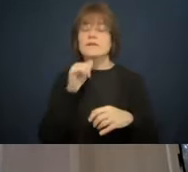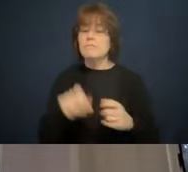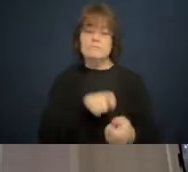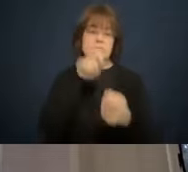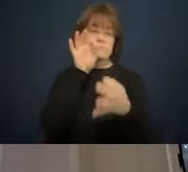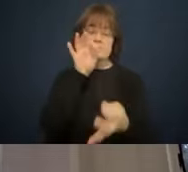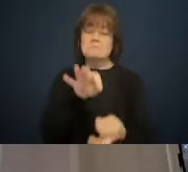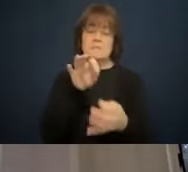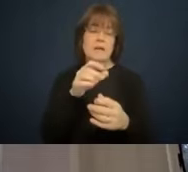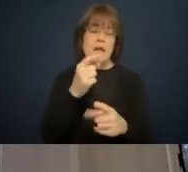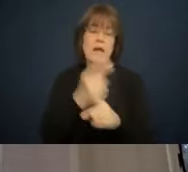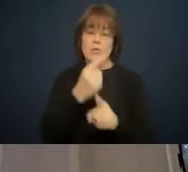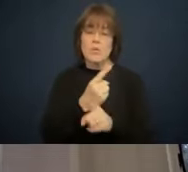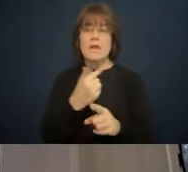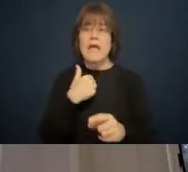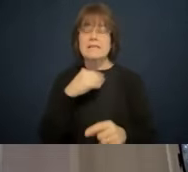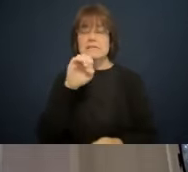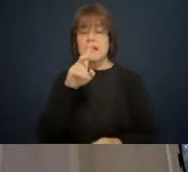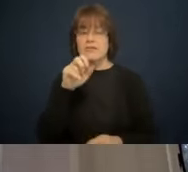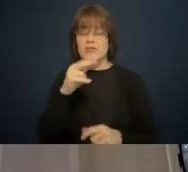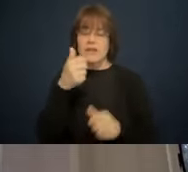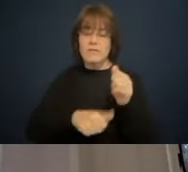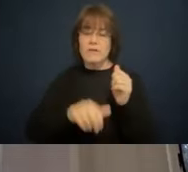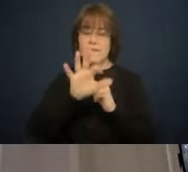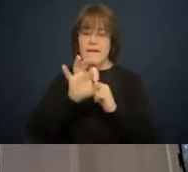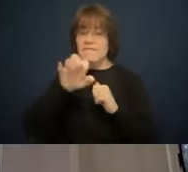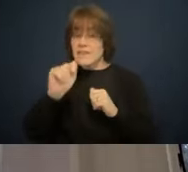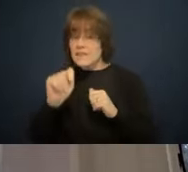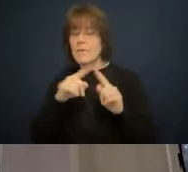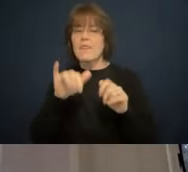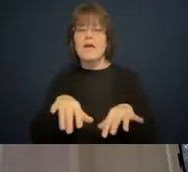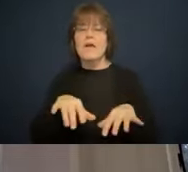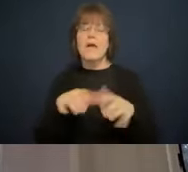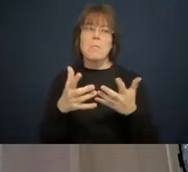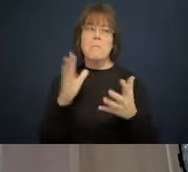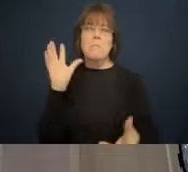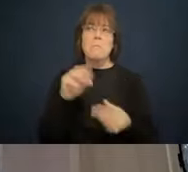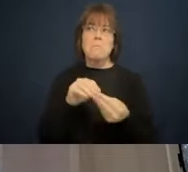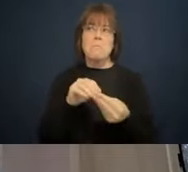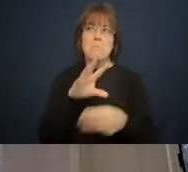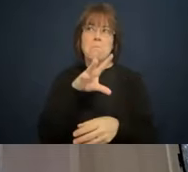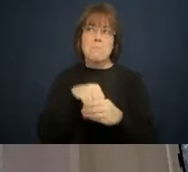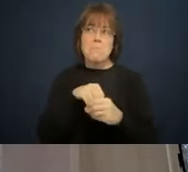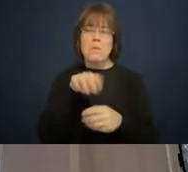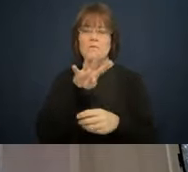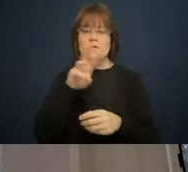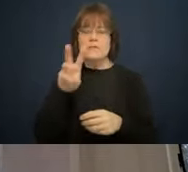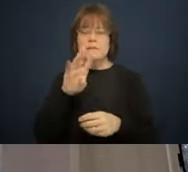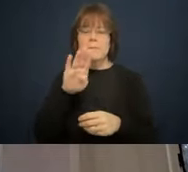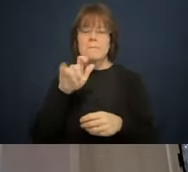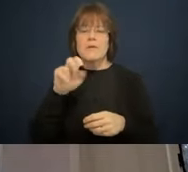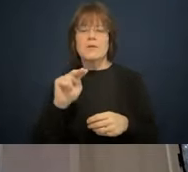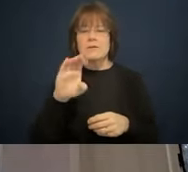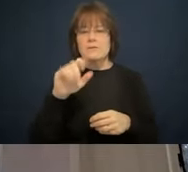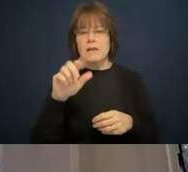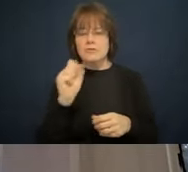It has an elevation every 5 feet, but that takes, it comprises just about 46 billion cells to